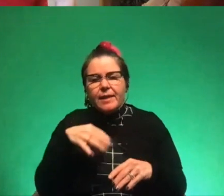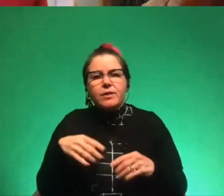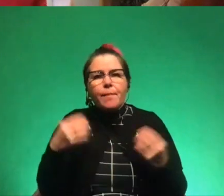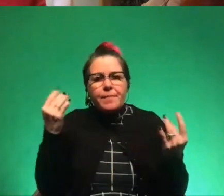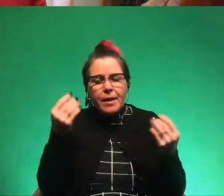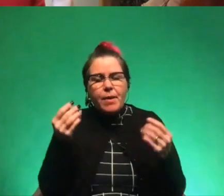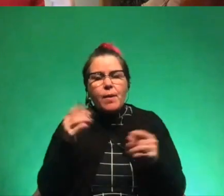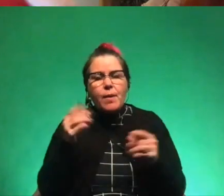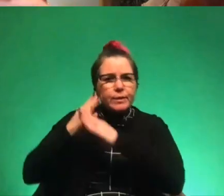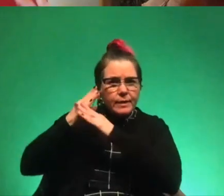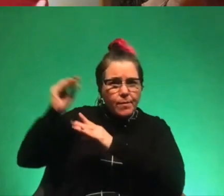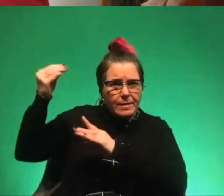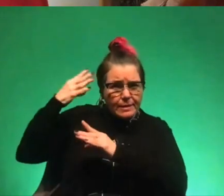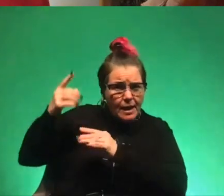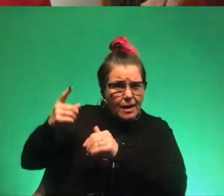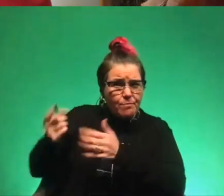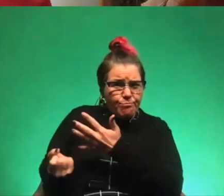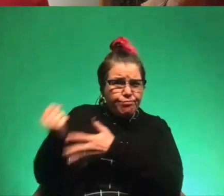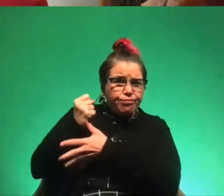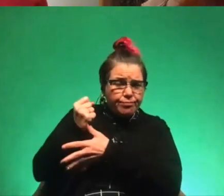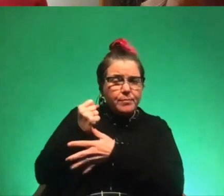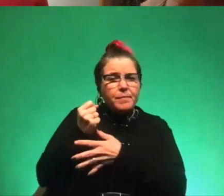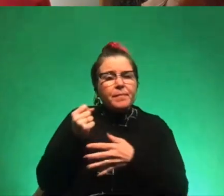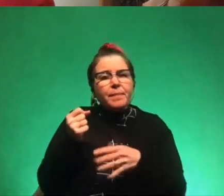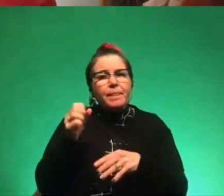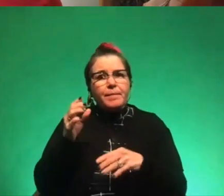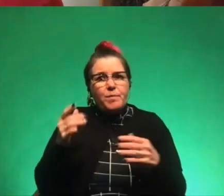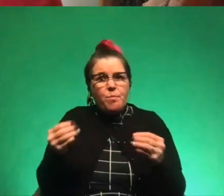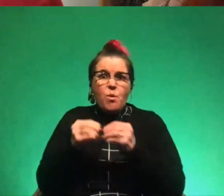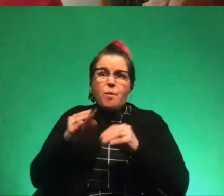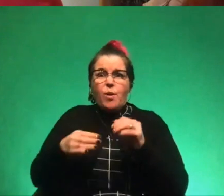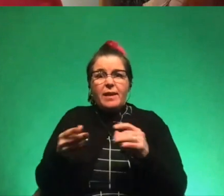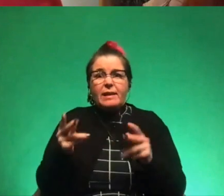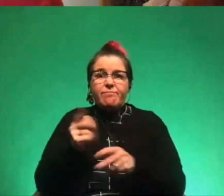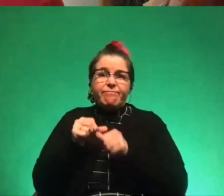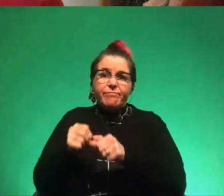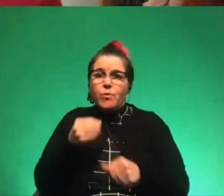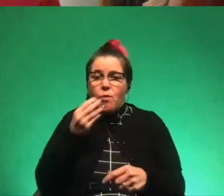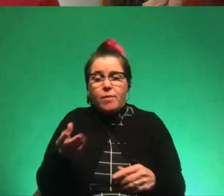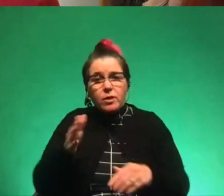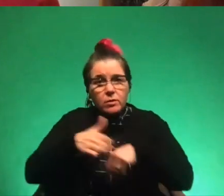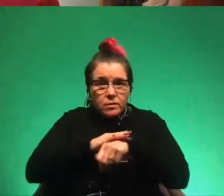myself protected from the sun than I do about keeping warm. A lot of sunscreen.